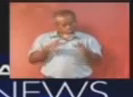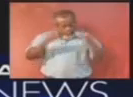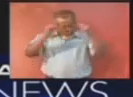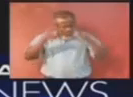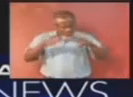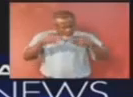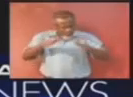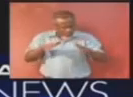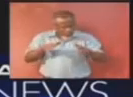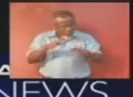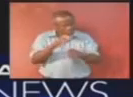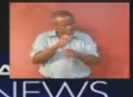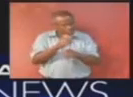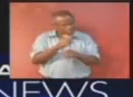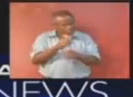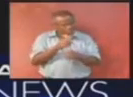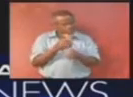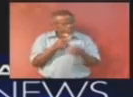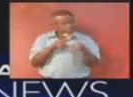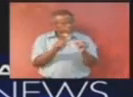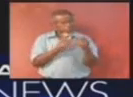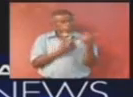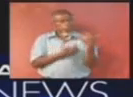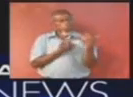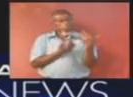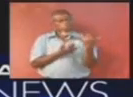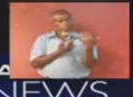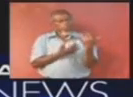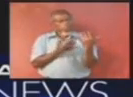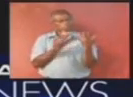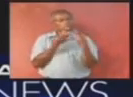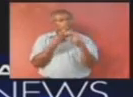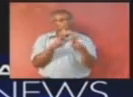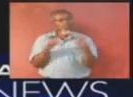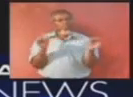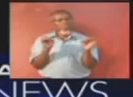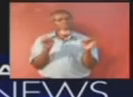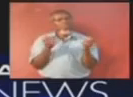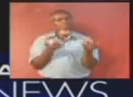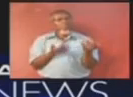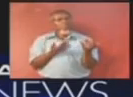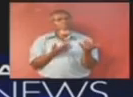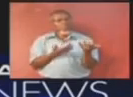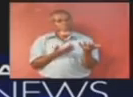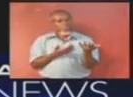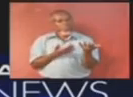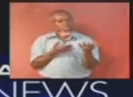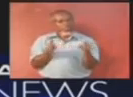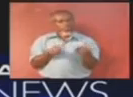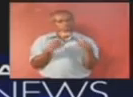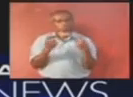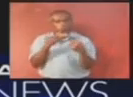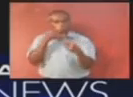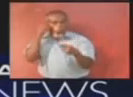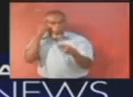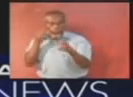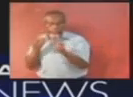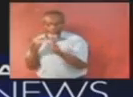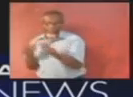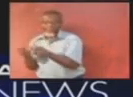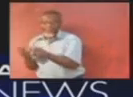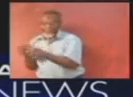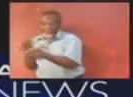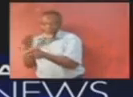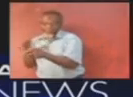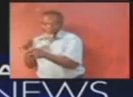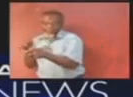to 7 days to get results, and they are told to go and self-isolate home. And if they are positive, unfortunately, other